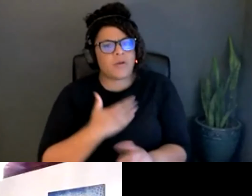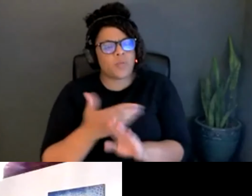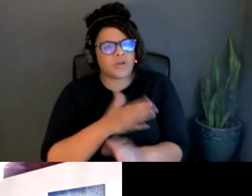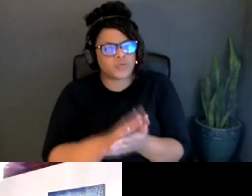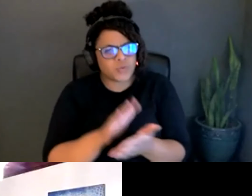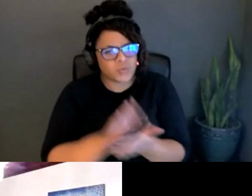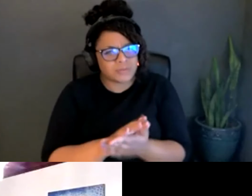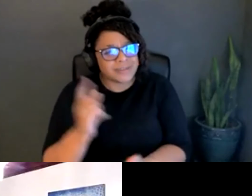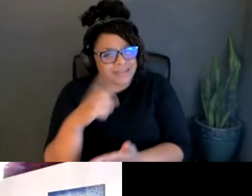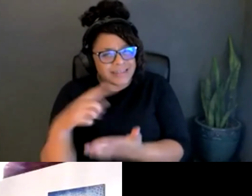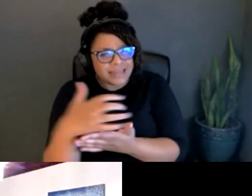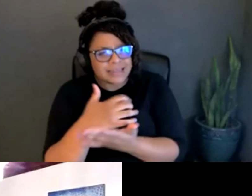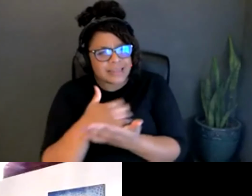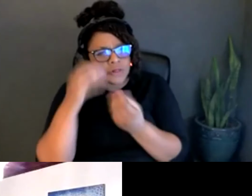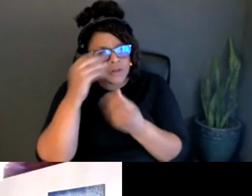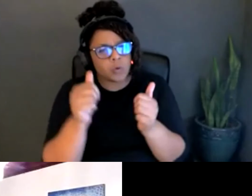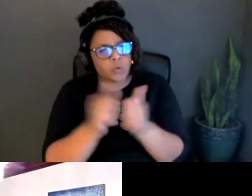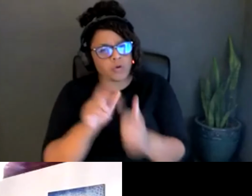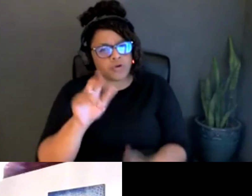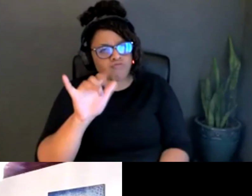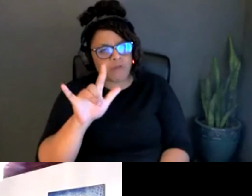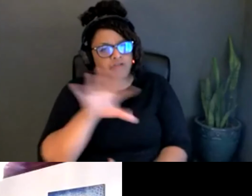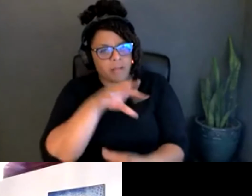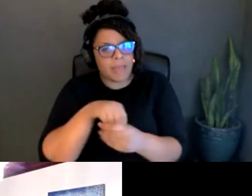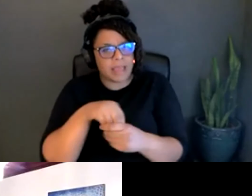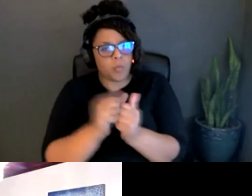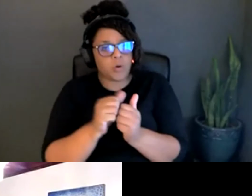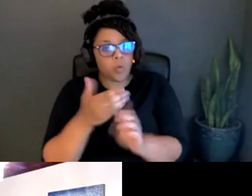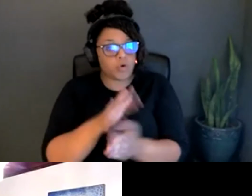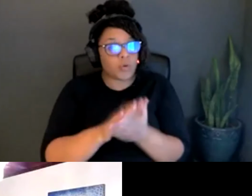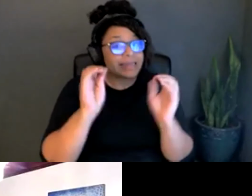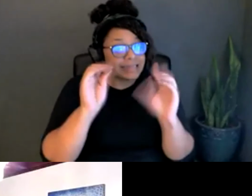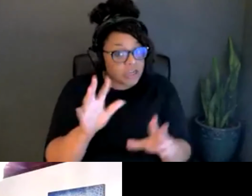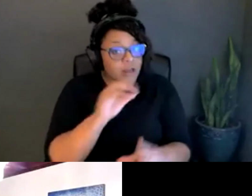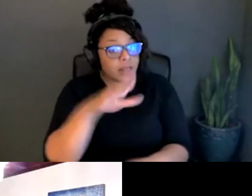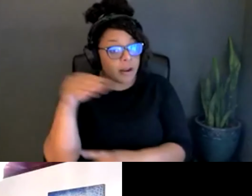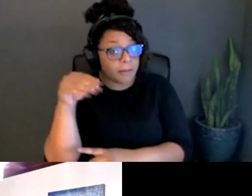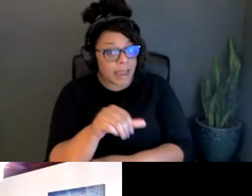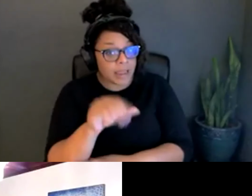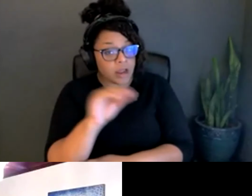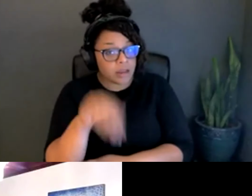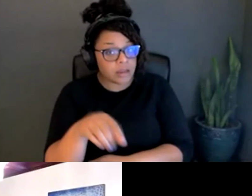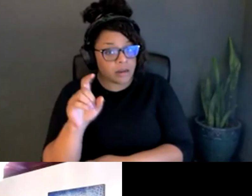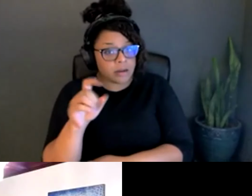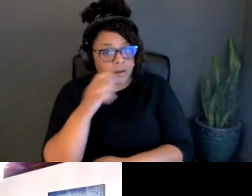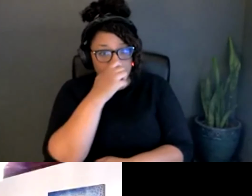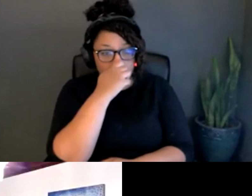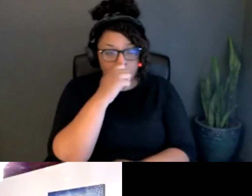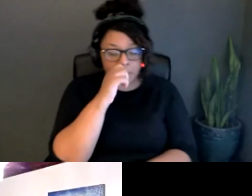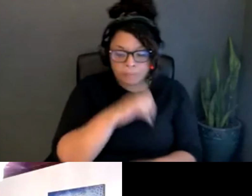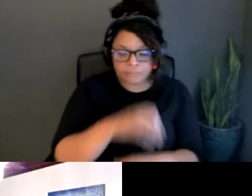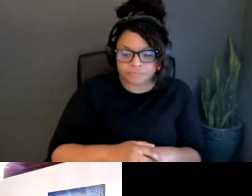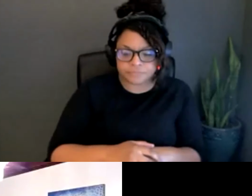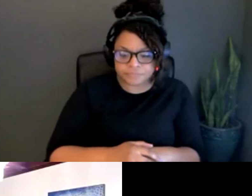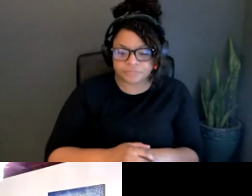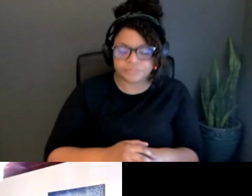have they gathered data on the racial makeup of preschool teachers as well as what they are paid? I think that's a